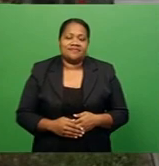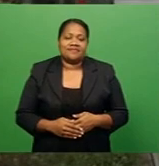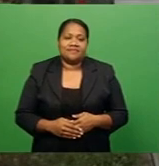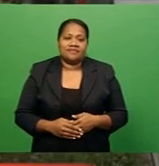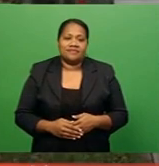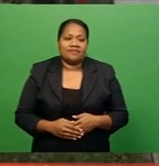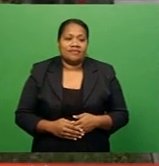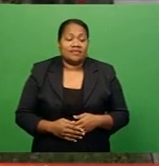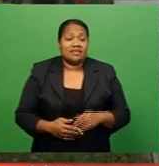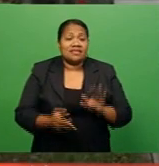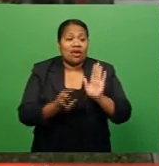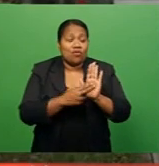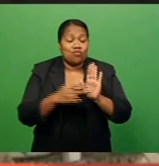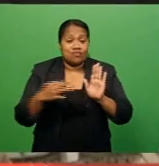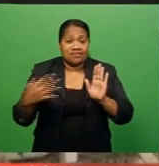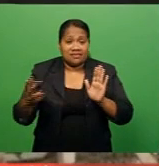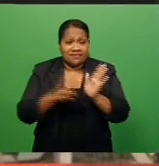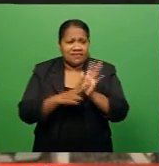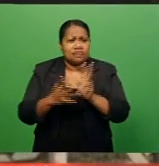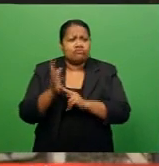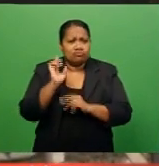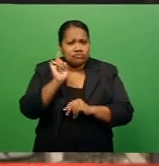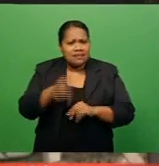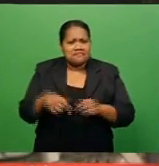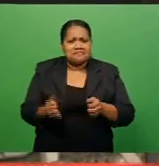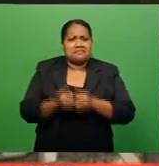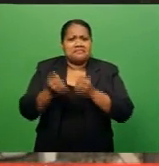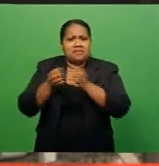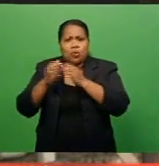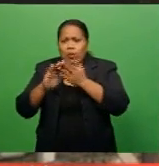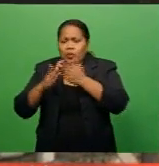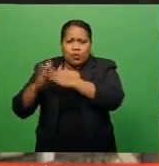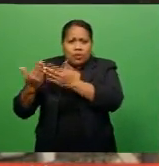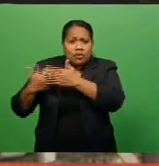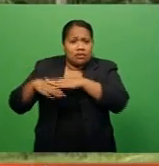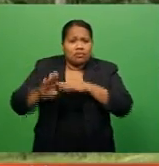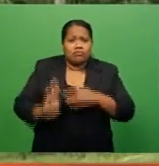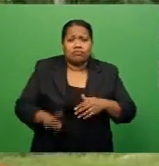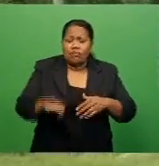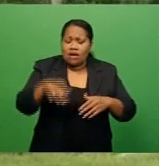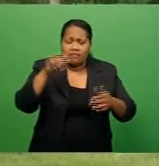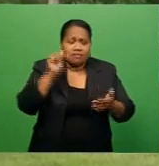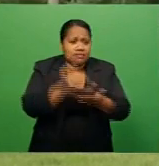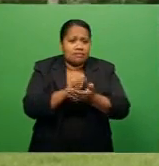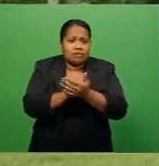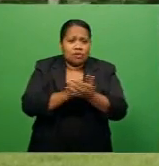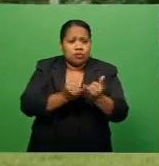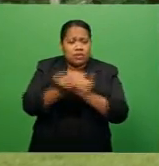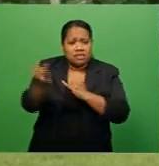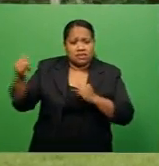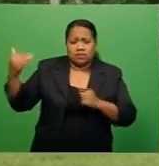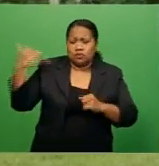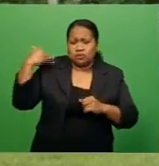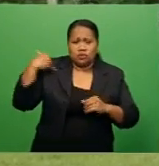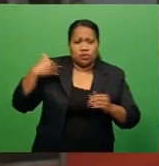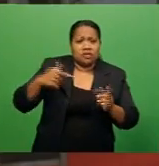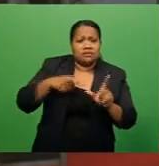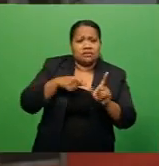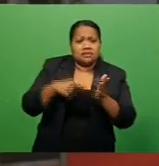Nabua village was one of the many communities in Nabua that was severely affected by tropical cyclone Yasa last